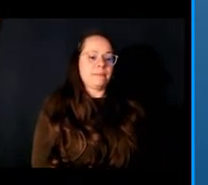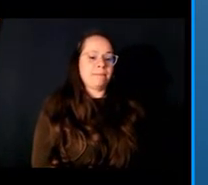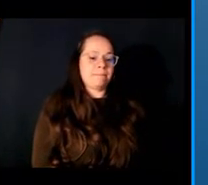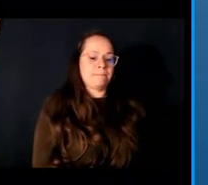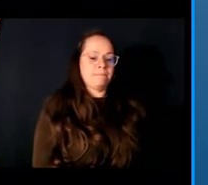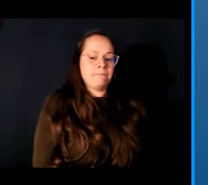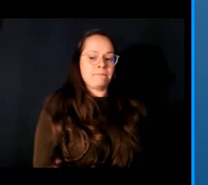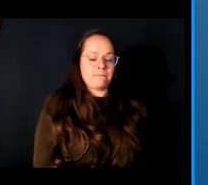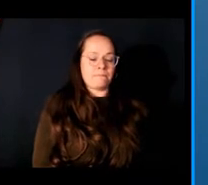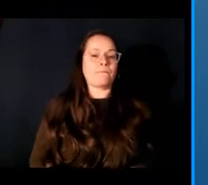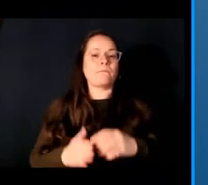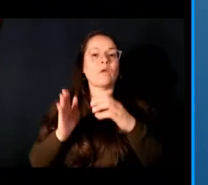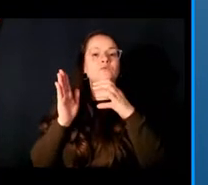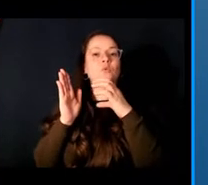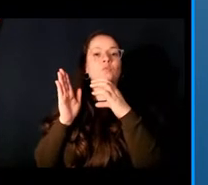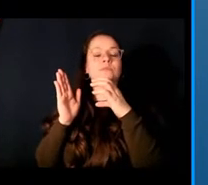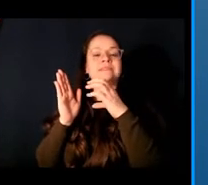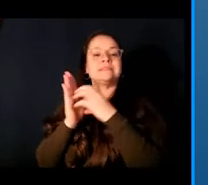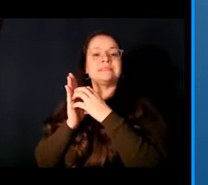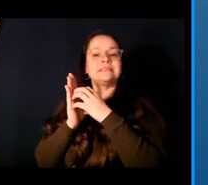so sections